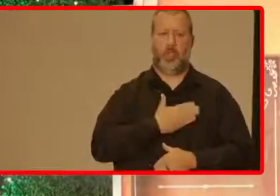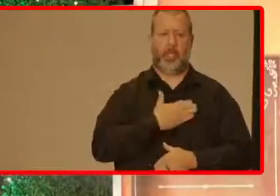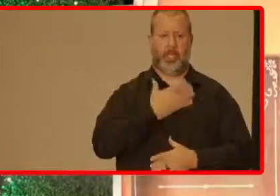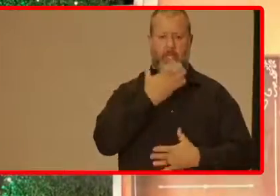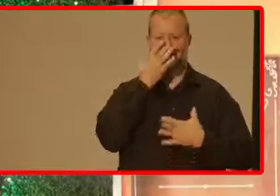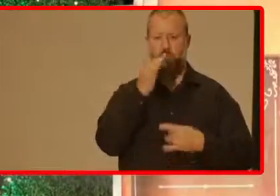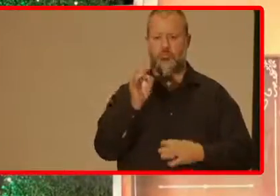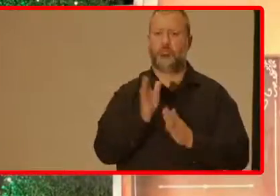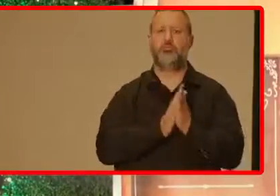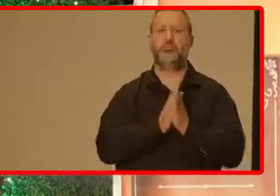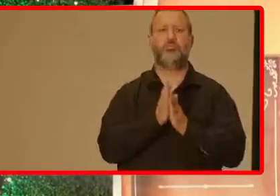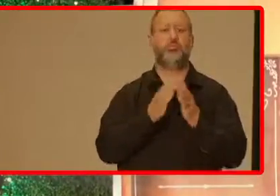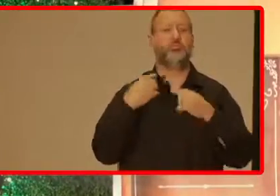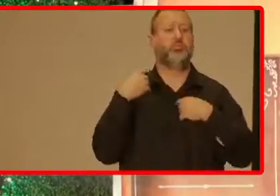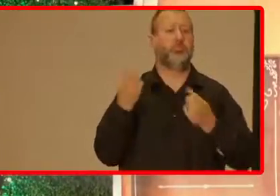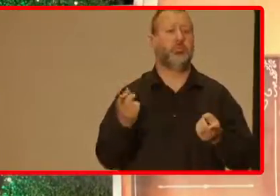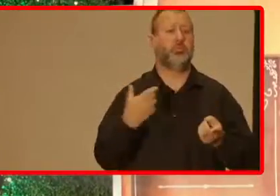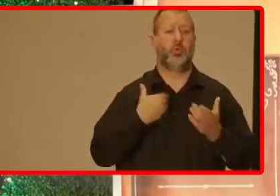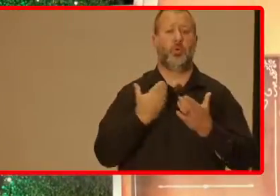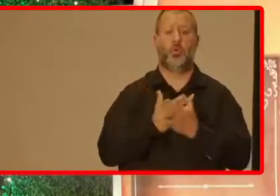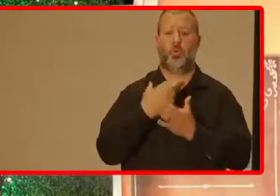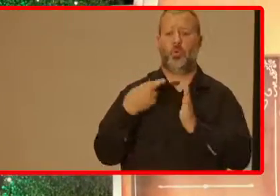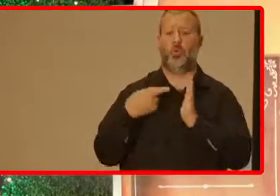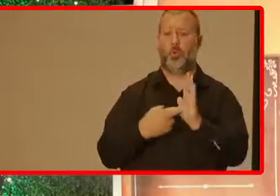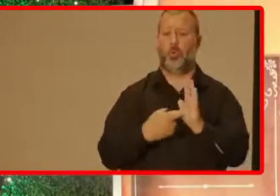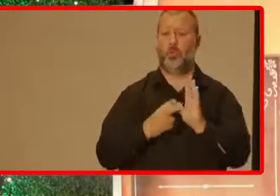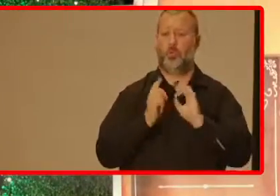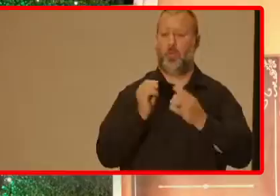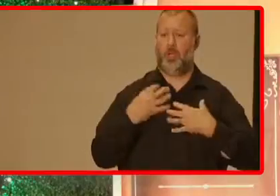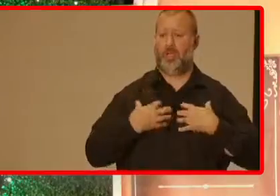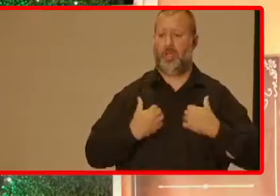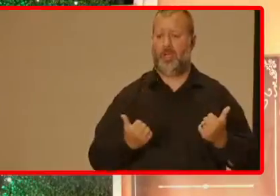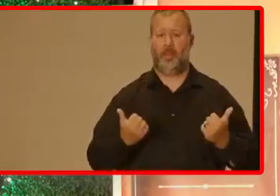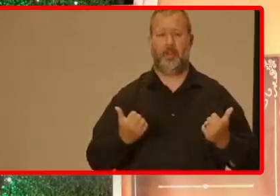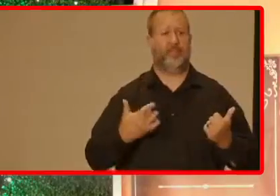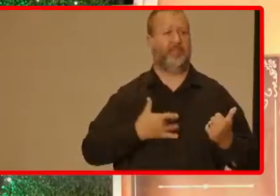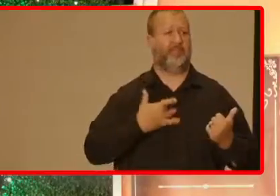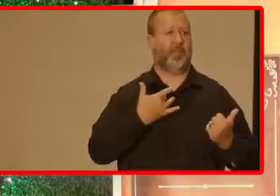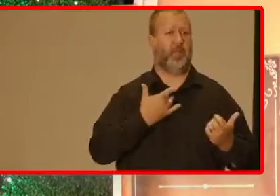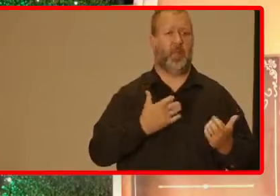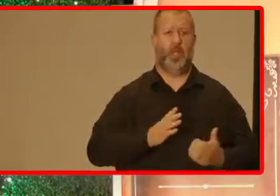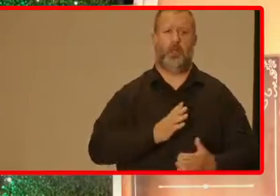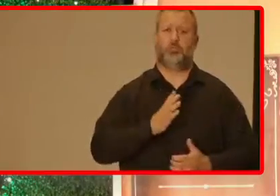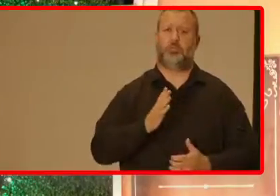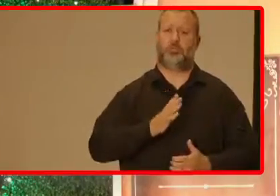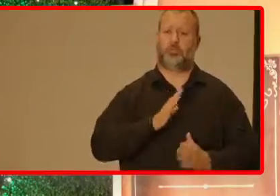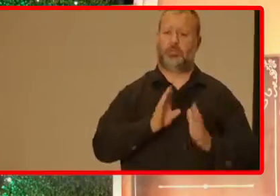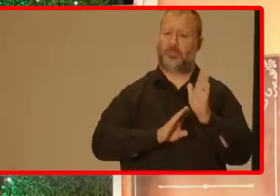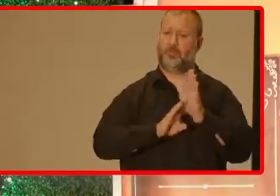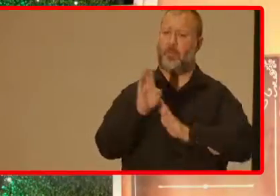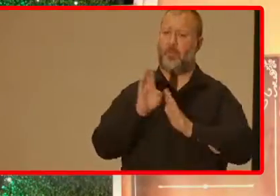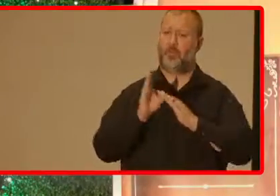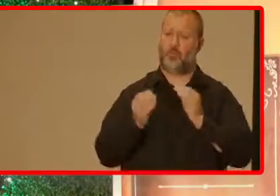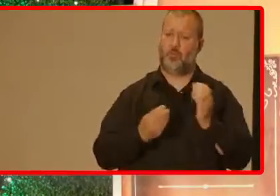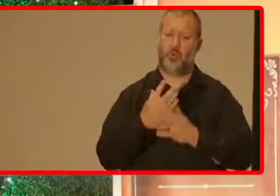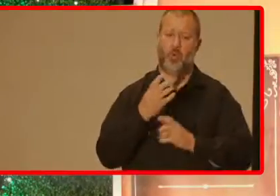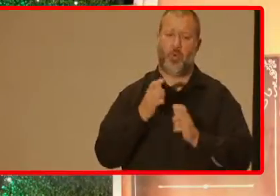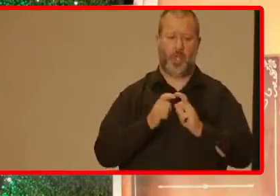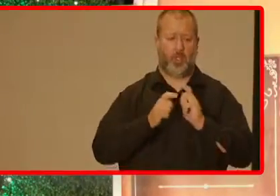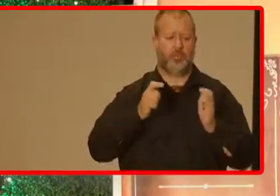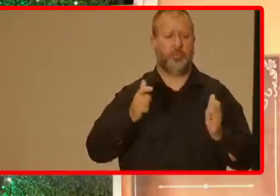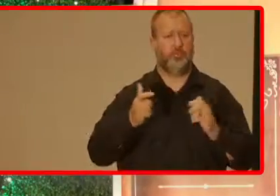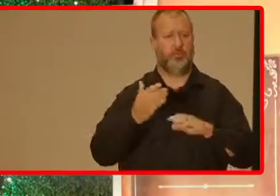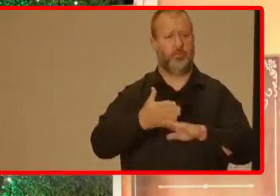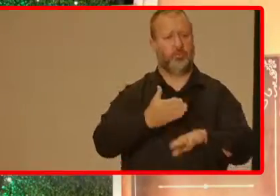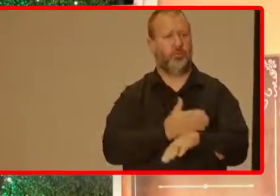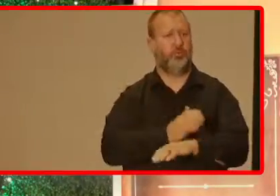interest. Since taking on my new role at the Department of Health, I've had the privilege of developing and growing and improving all